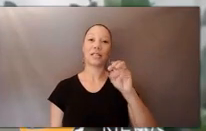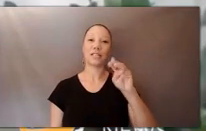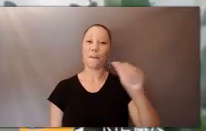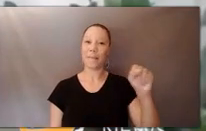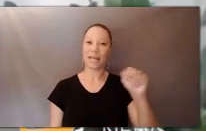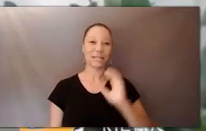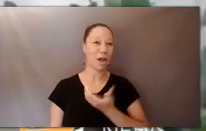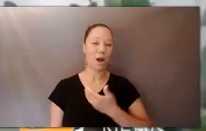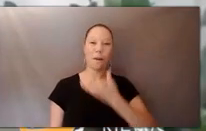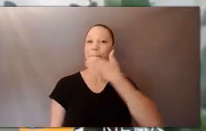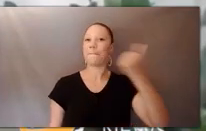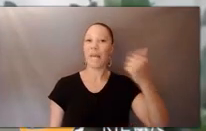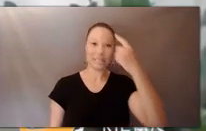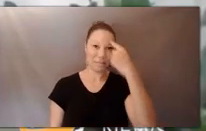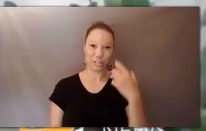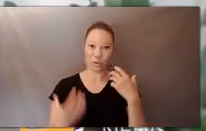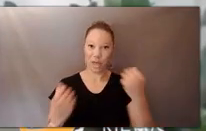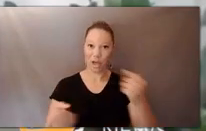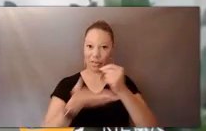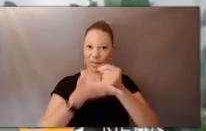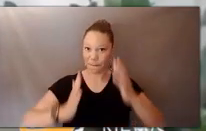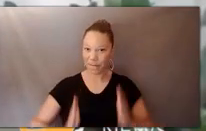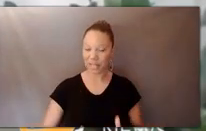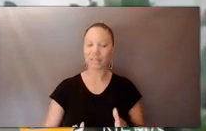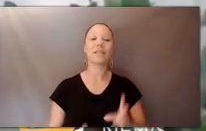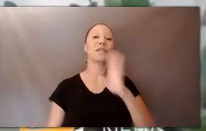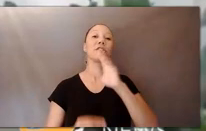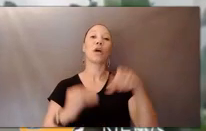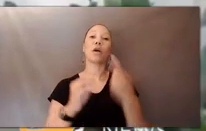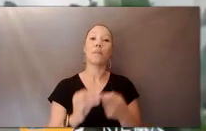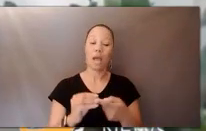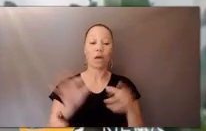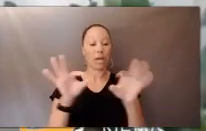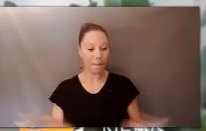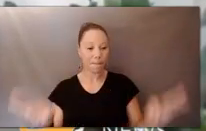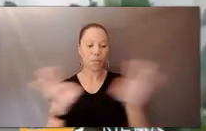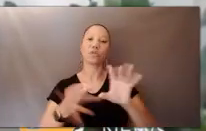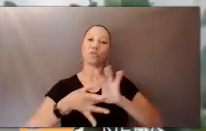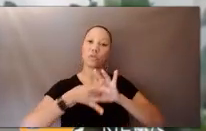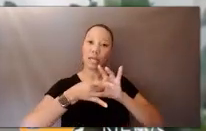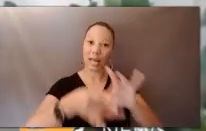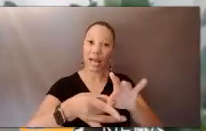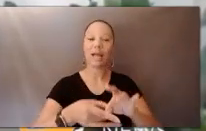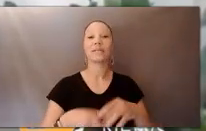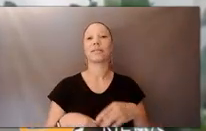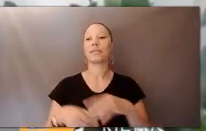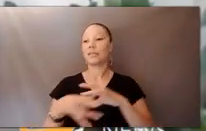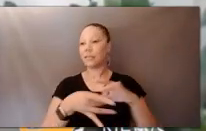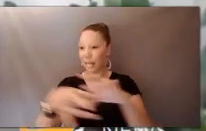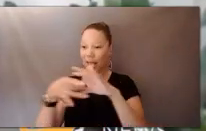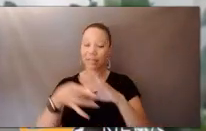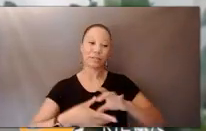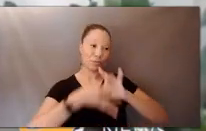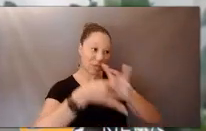out there mental health therapists, joining us today, talking about the importance of connections and relationships. That this